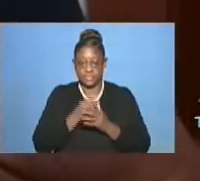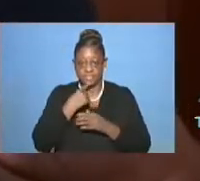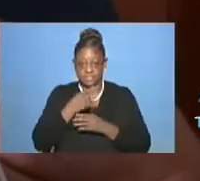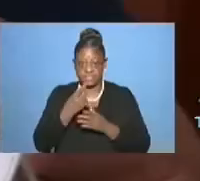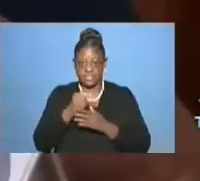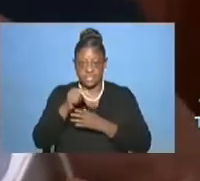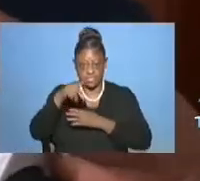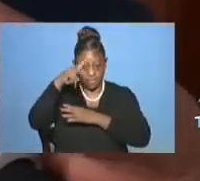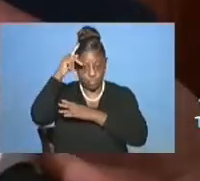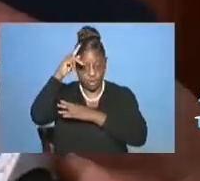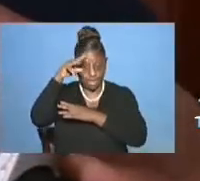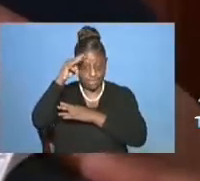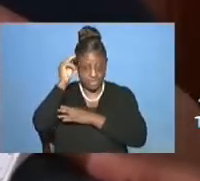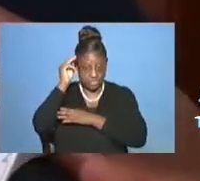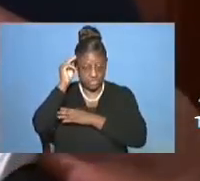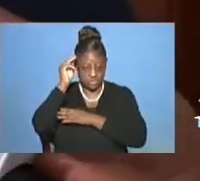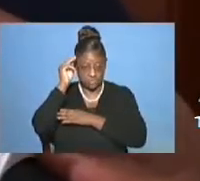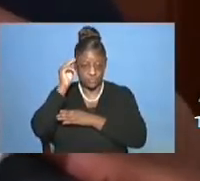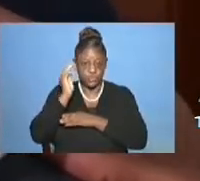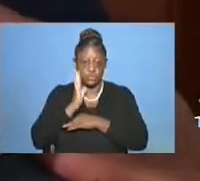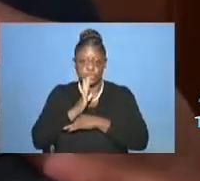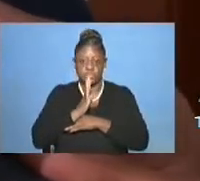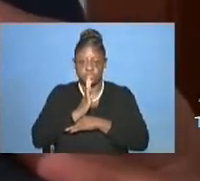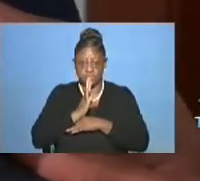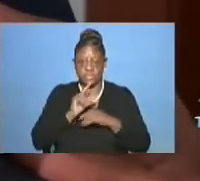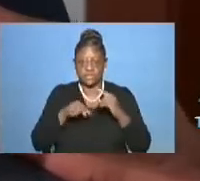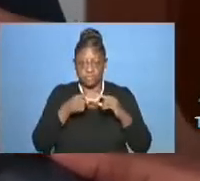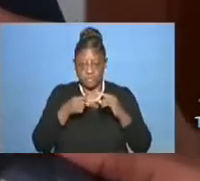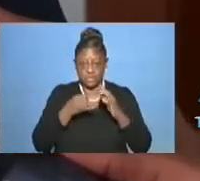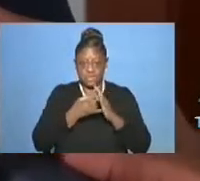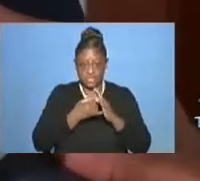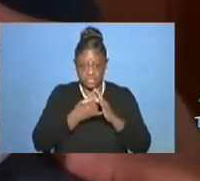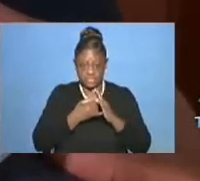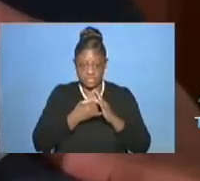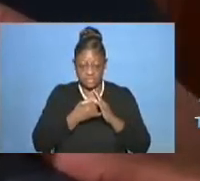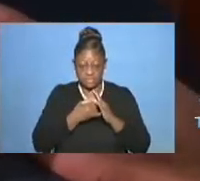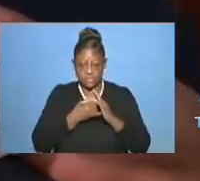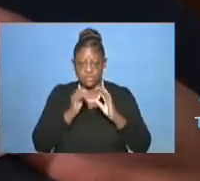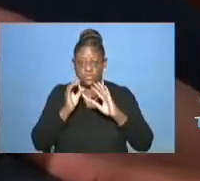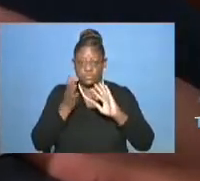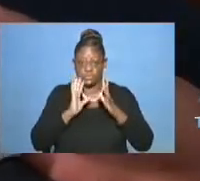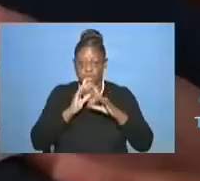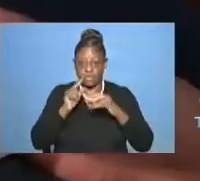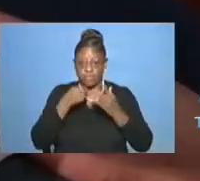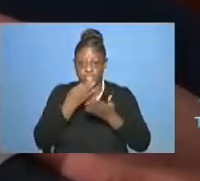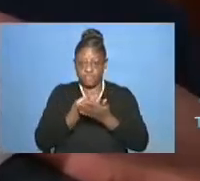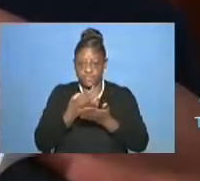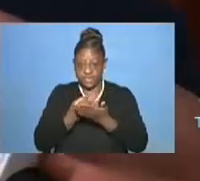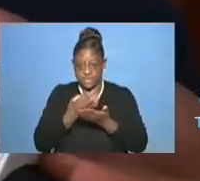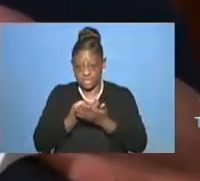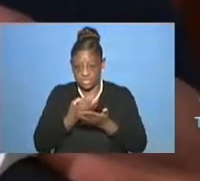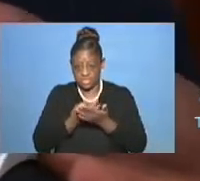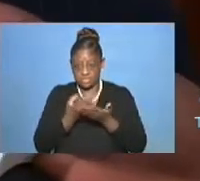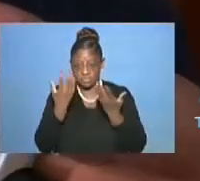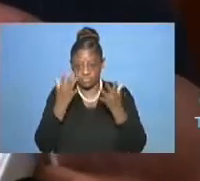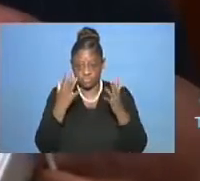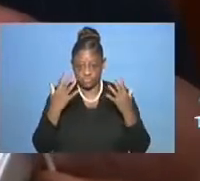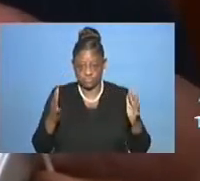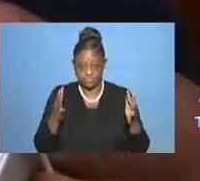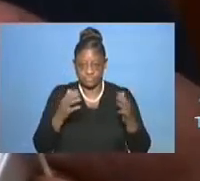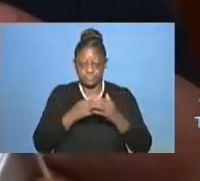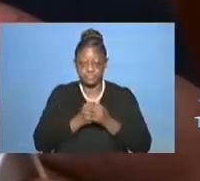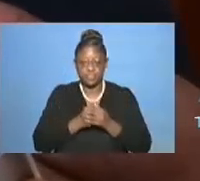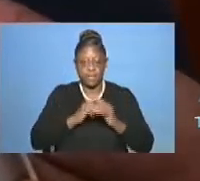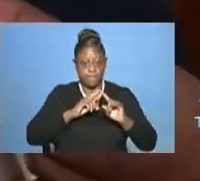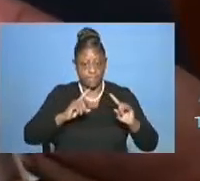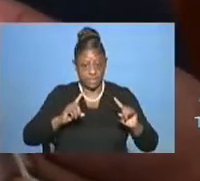will be speaking to the FTX matter. It's in his remit as Minister of Finance. It's a regular matter for the regulators. I can